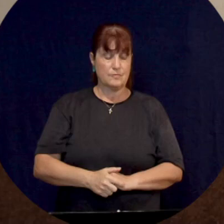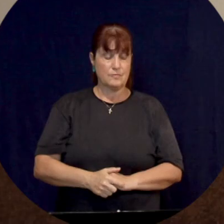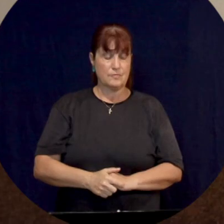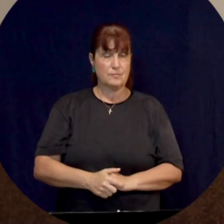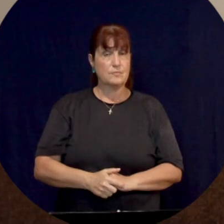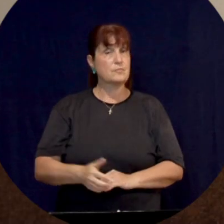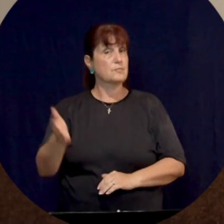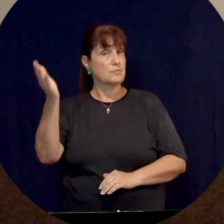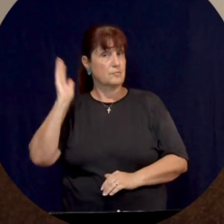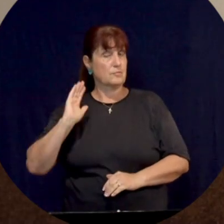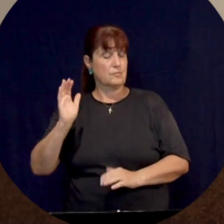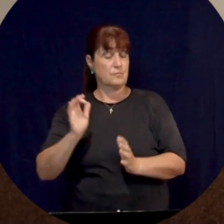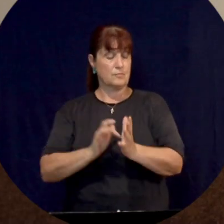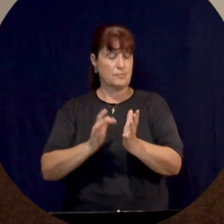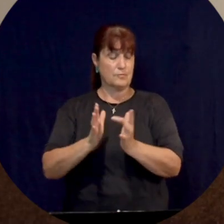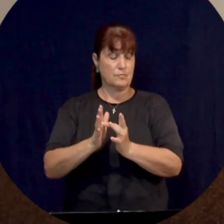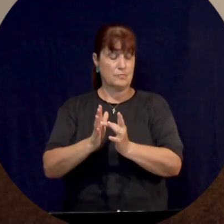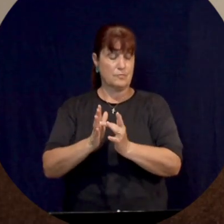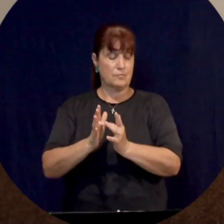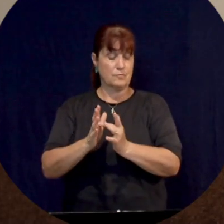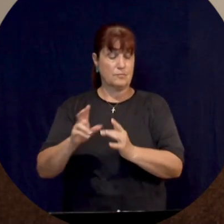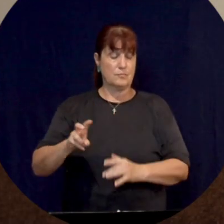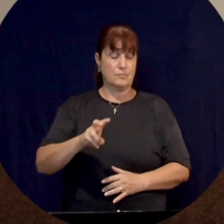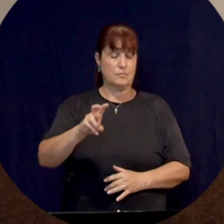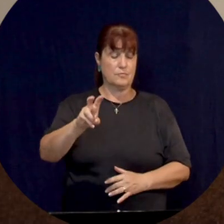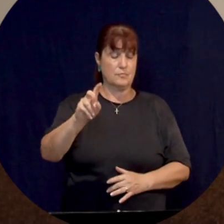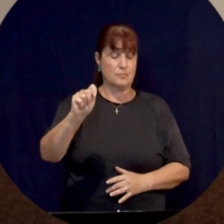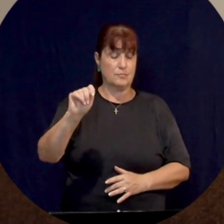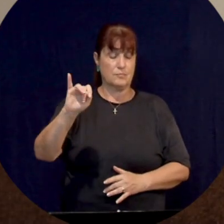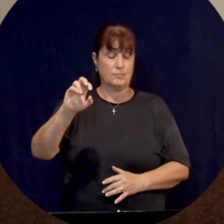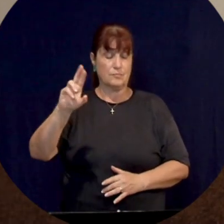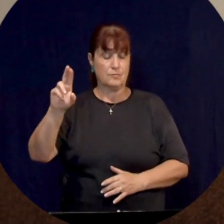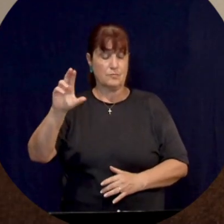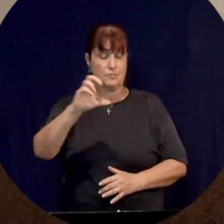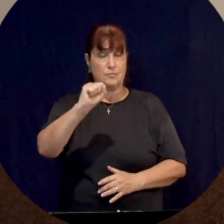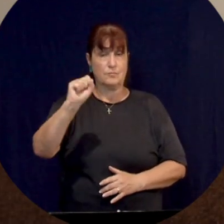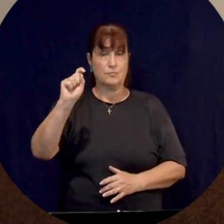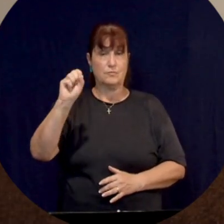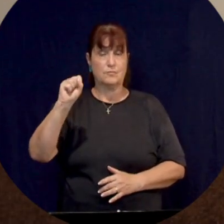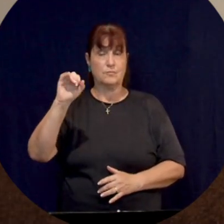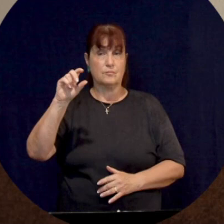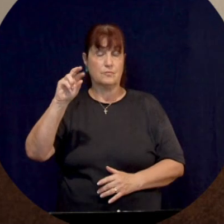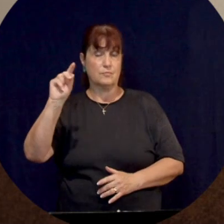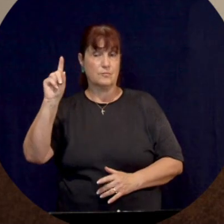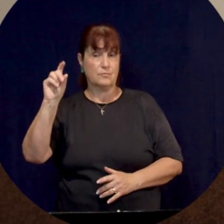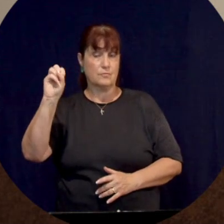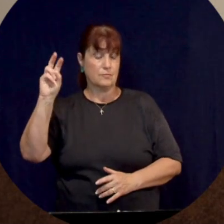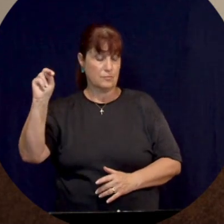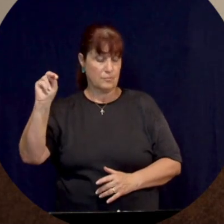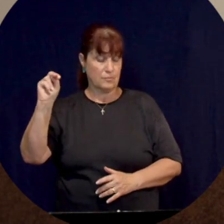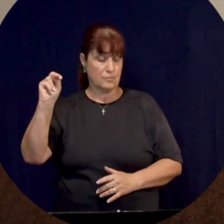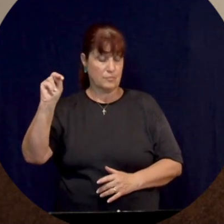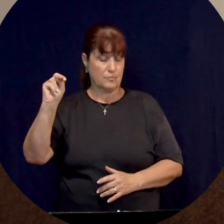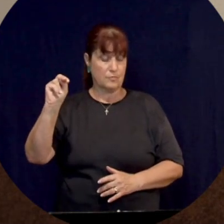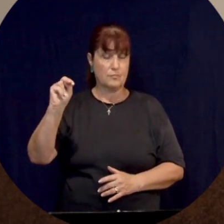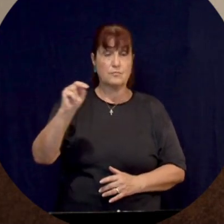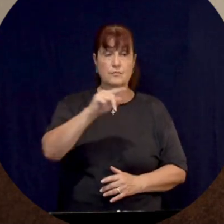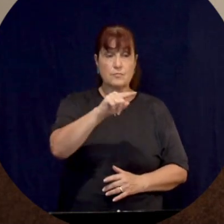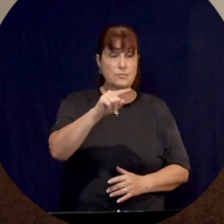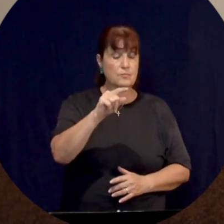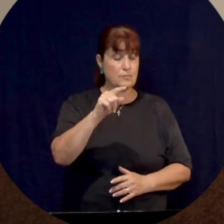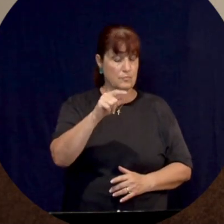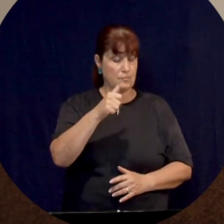Lord. Now at that time Jesus withdrew to the region of Tyre and Sidon. And behold,